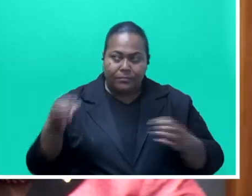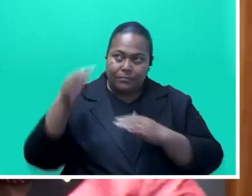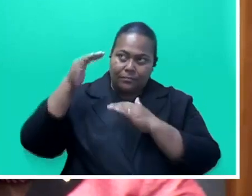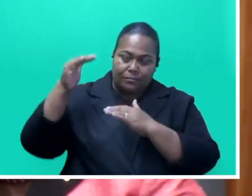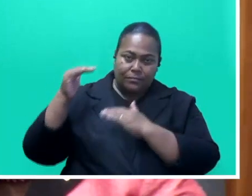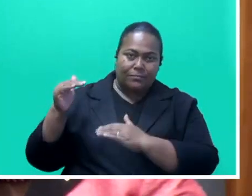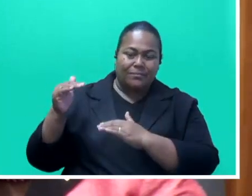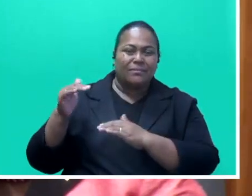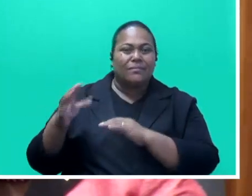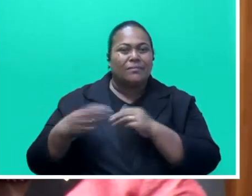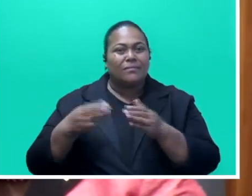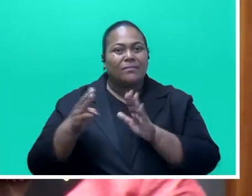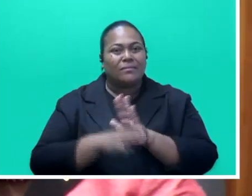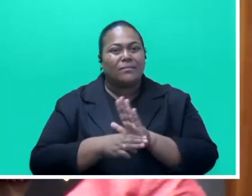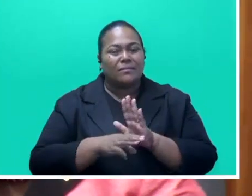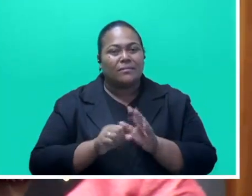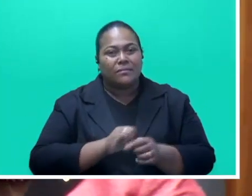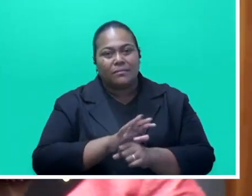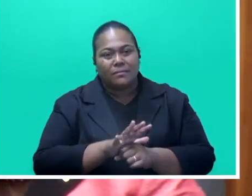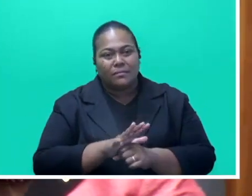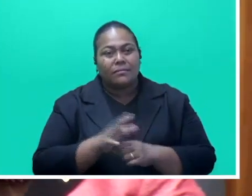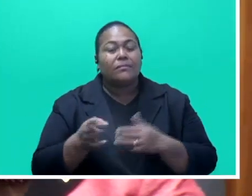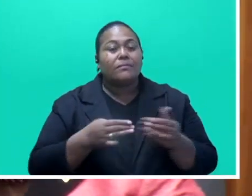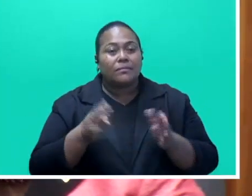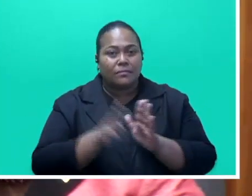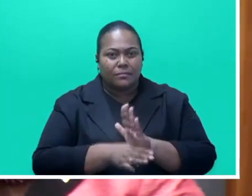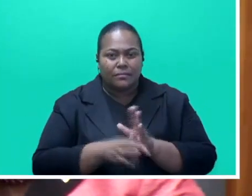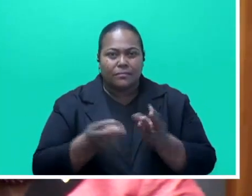COVID-19, and management of COVID-19 aid.